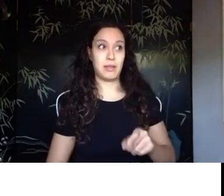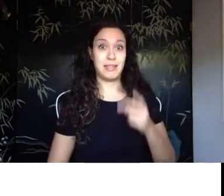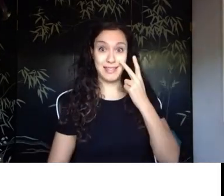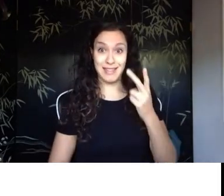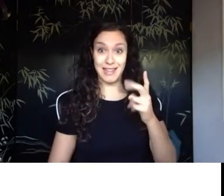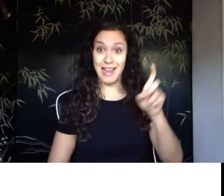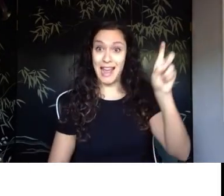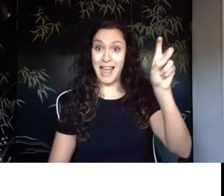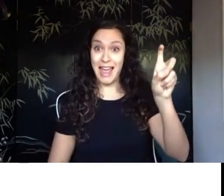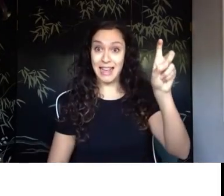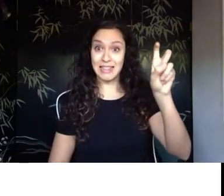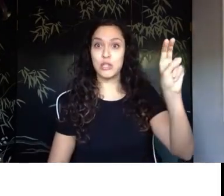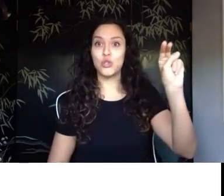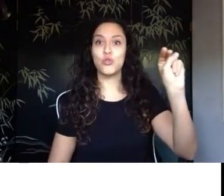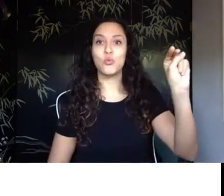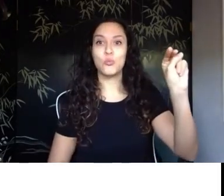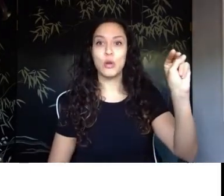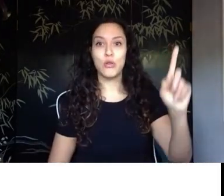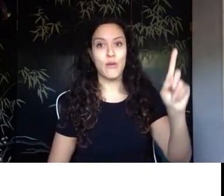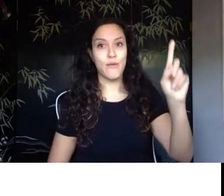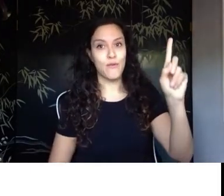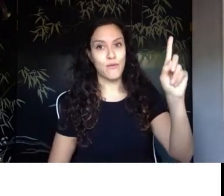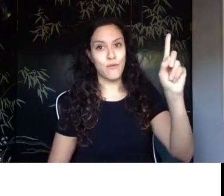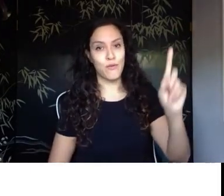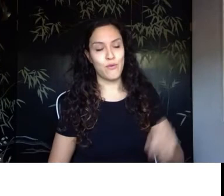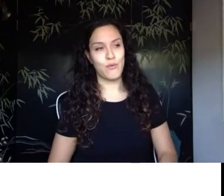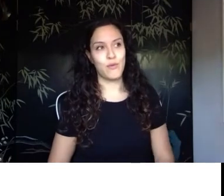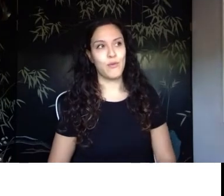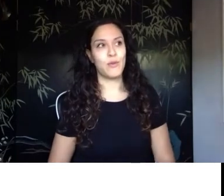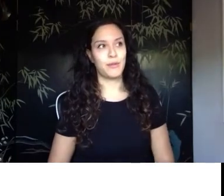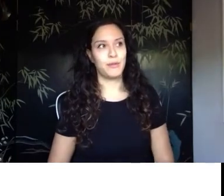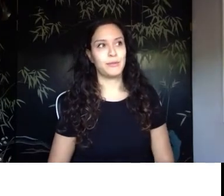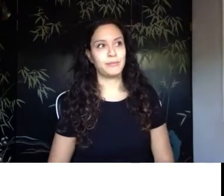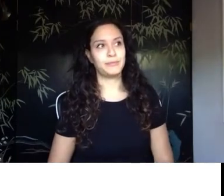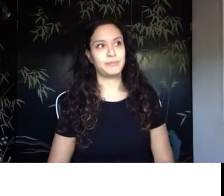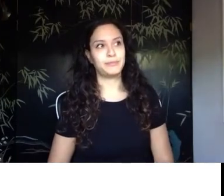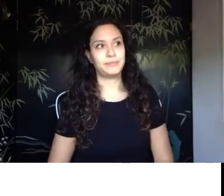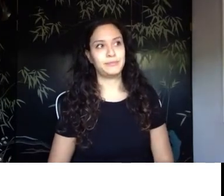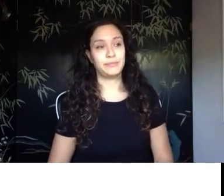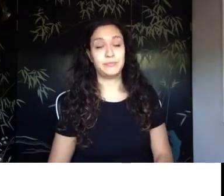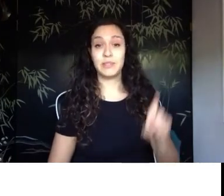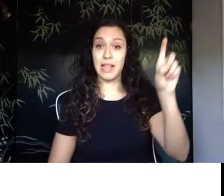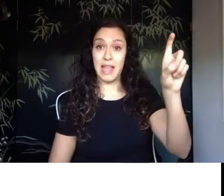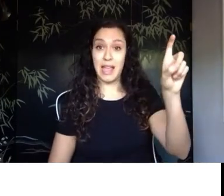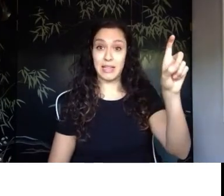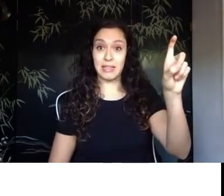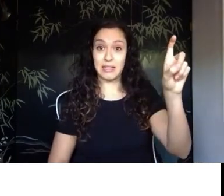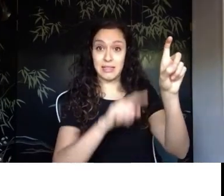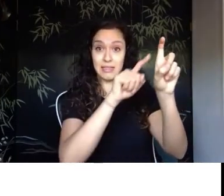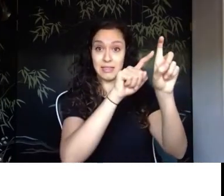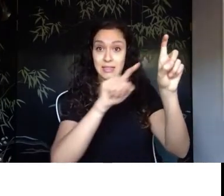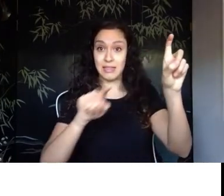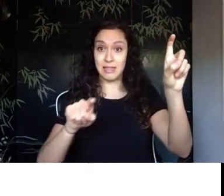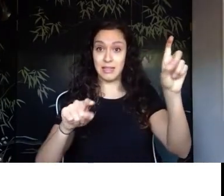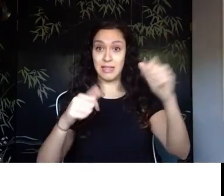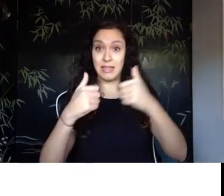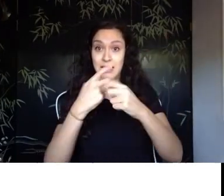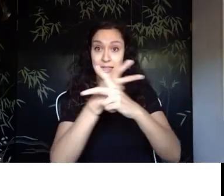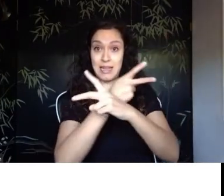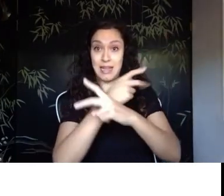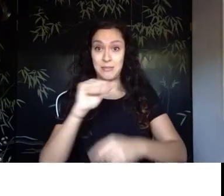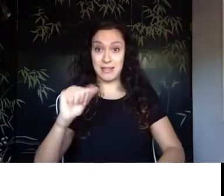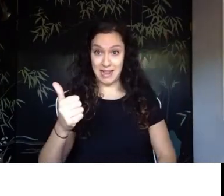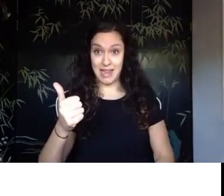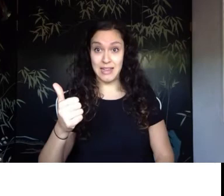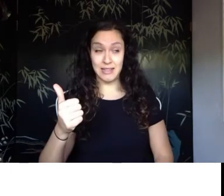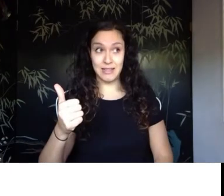Let's try this one together. Ooh, look, the x is on the numerator of the first ratio. Okay, so I'm going to